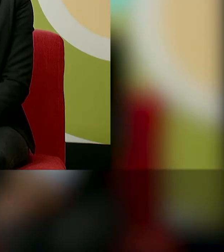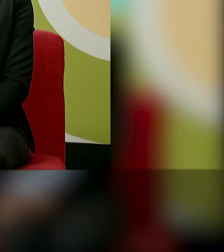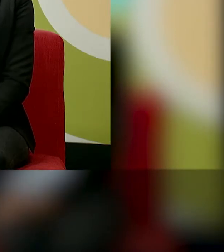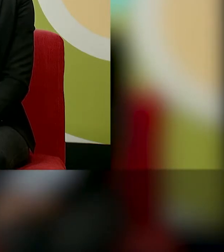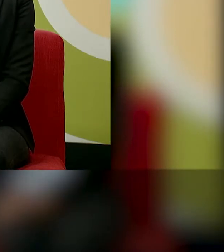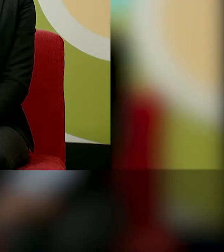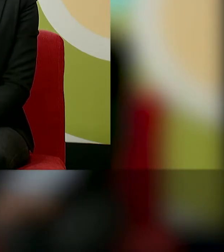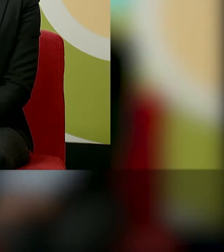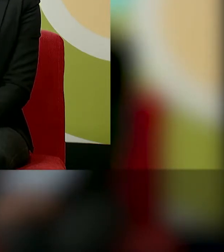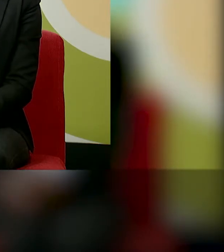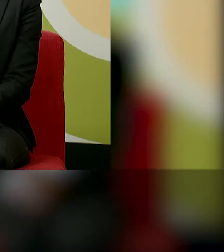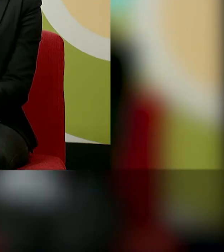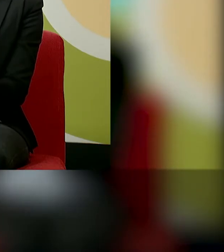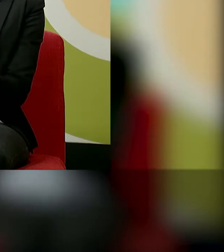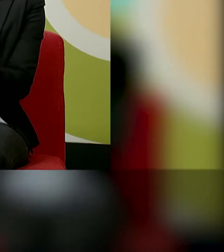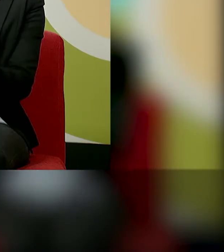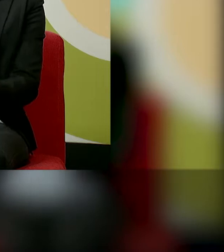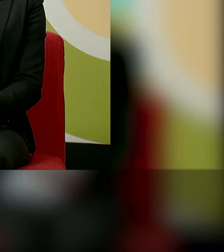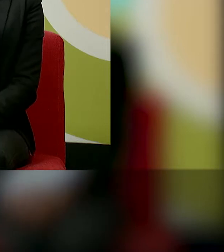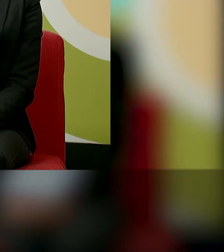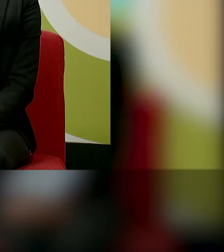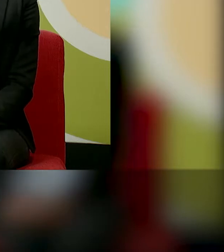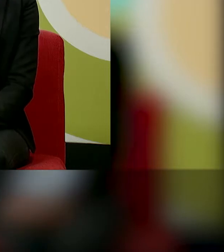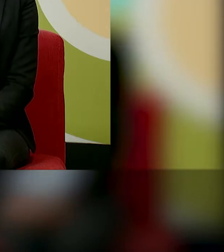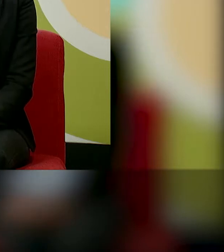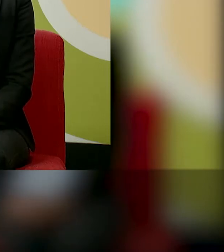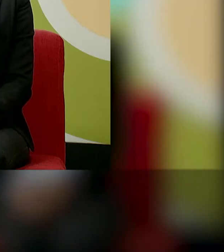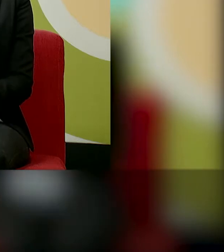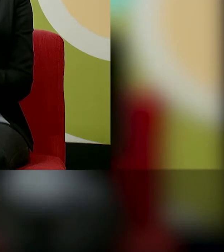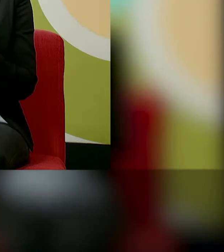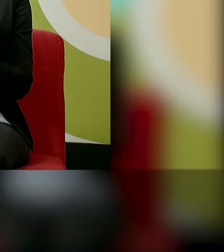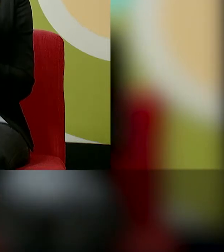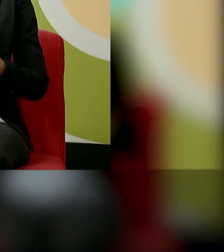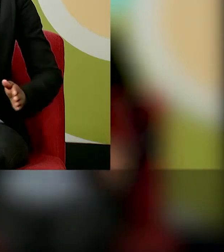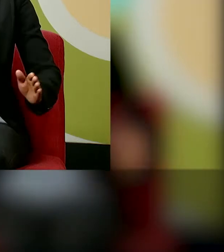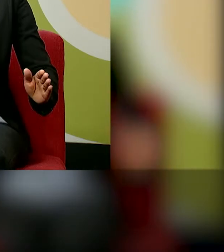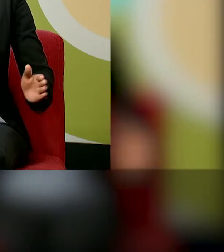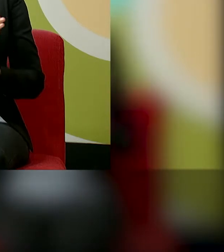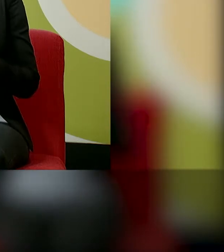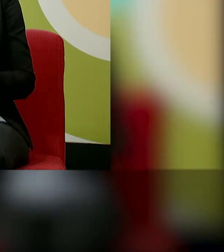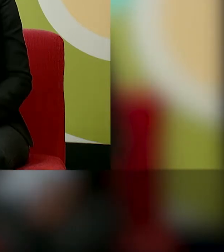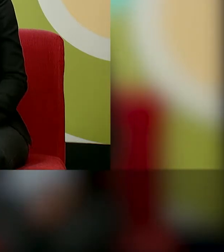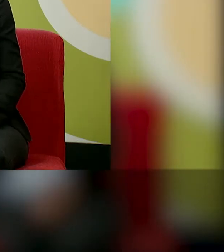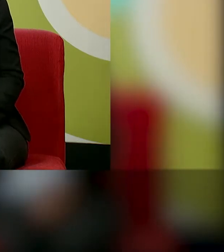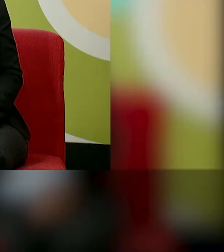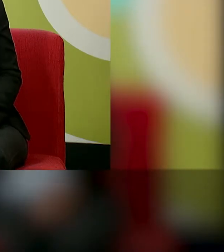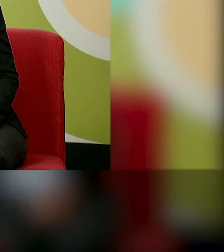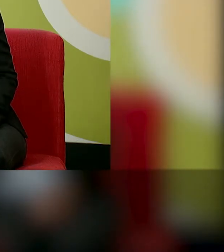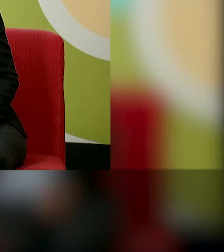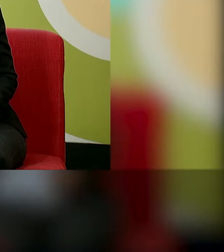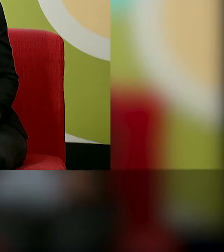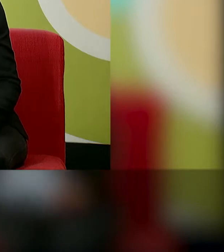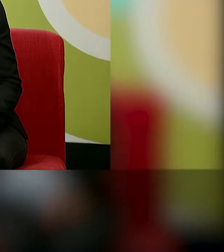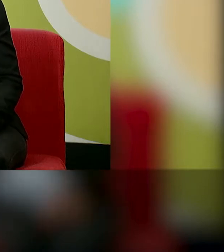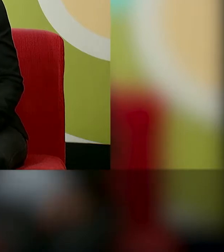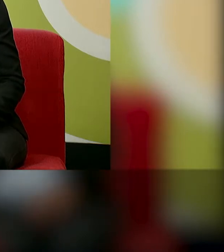ya hao hona le ntho engwe o buileng ka yona ware ka nako engwe la o feta strateng ba re oh cool, she's beautiful but dumb. Dintho tse jwalo o nahana di